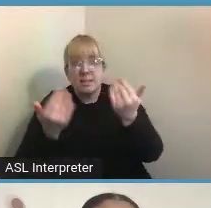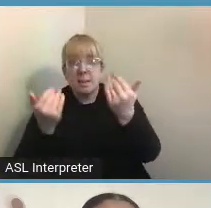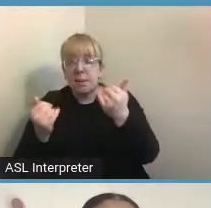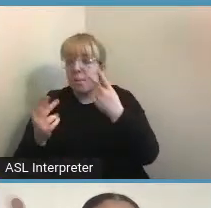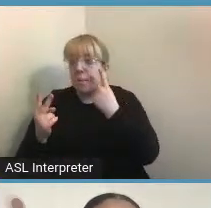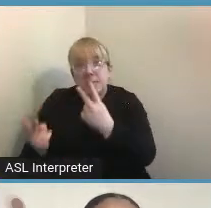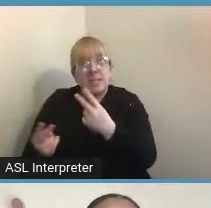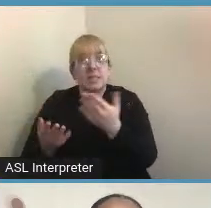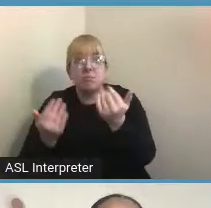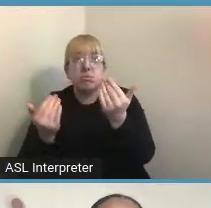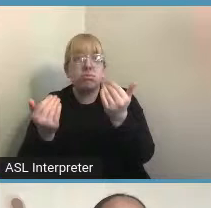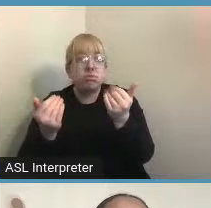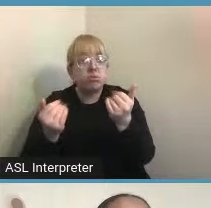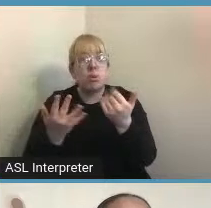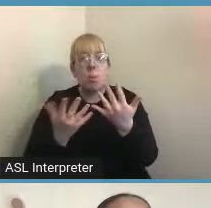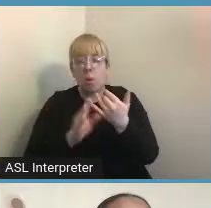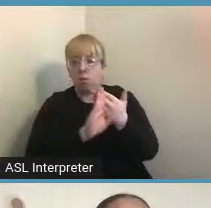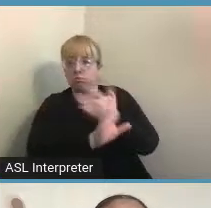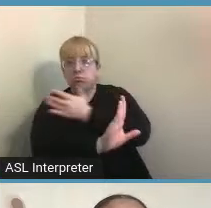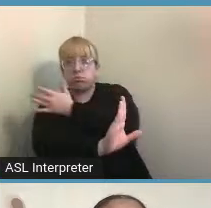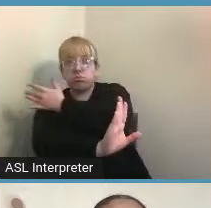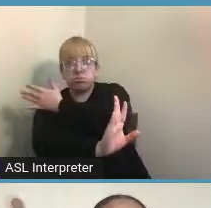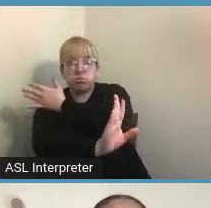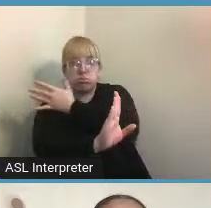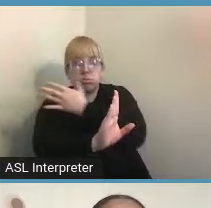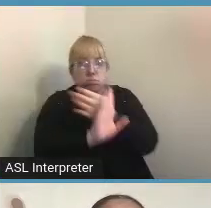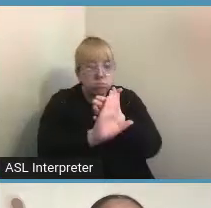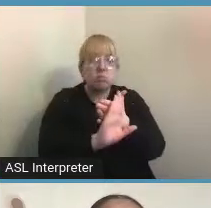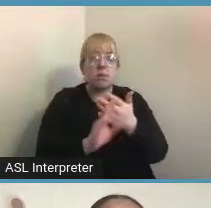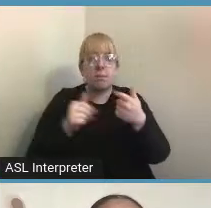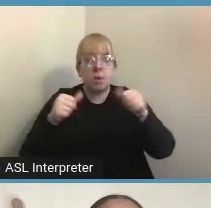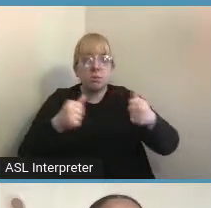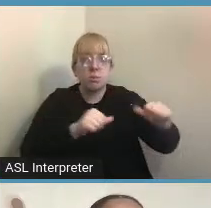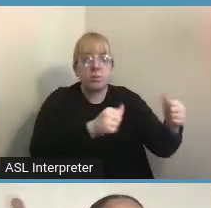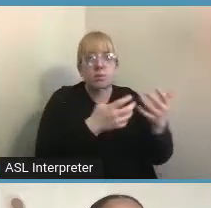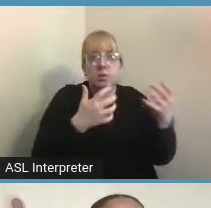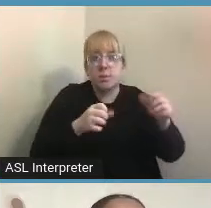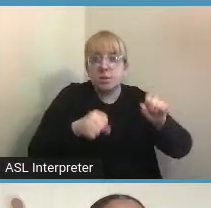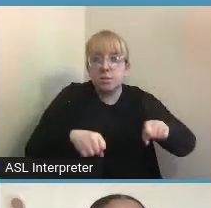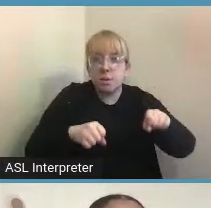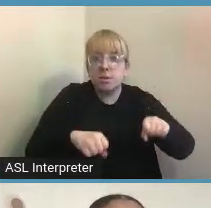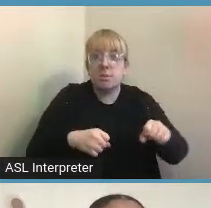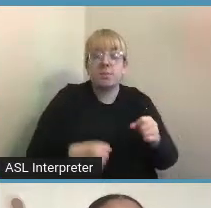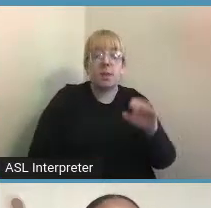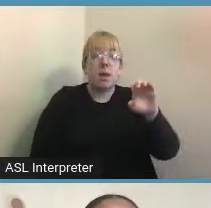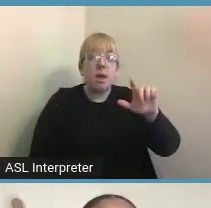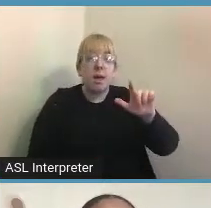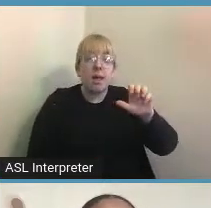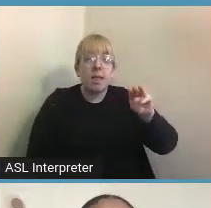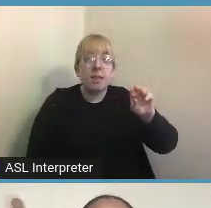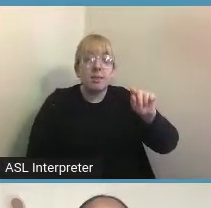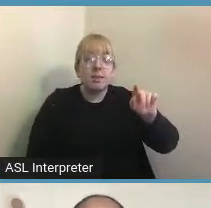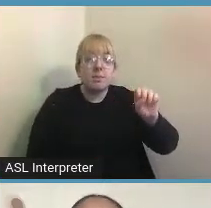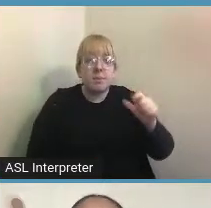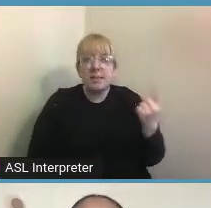that? Are there elements that we can mix into our evergreen